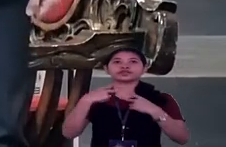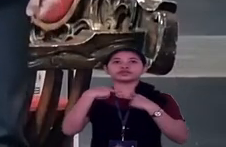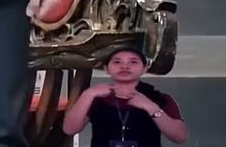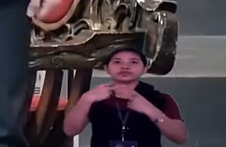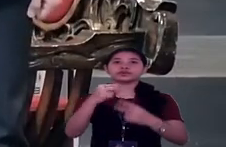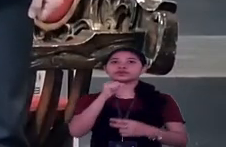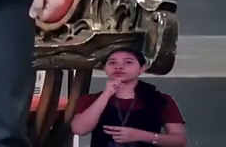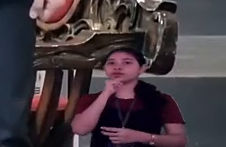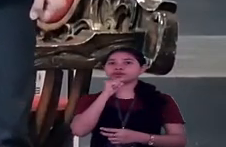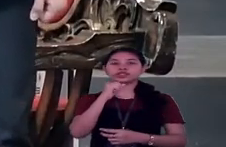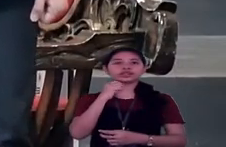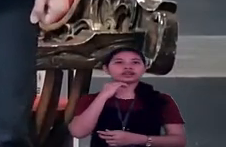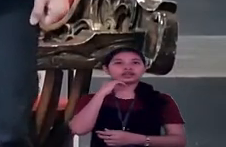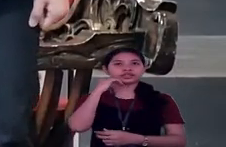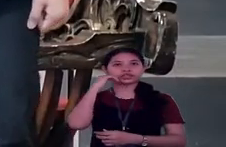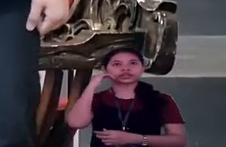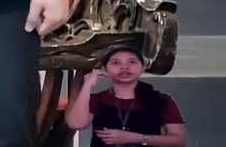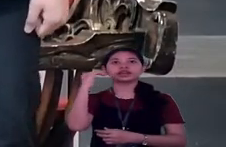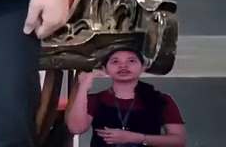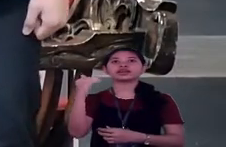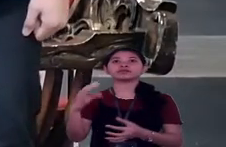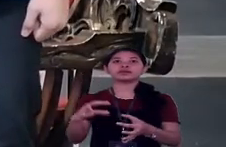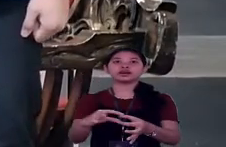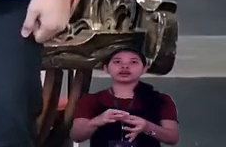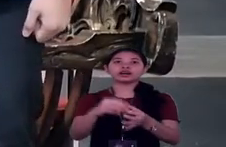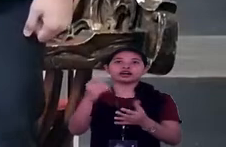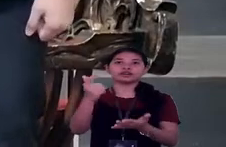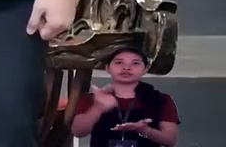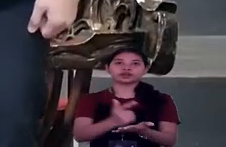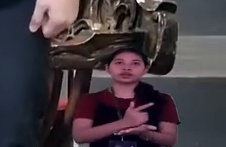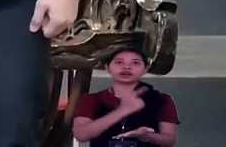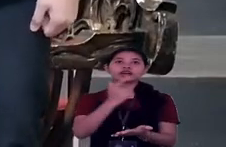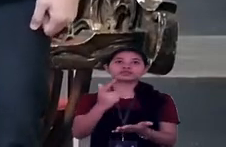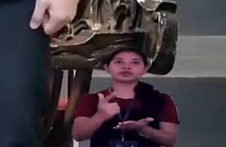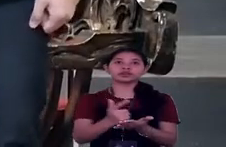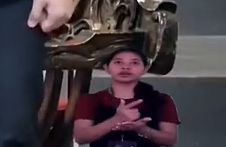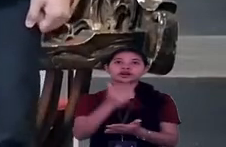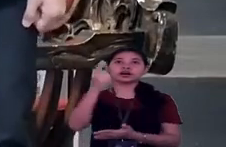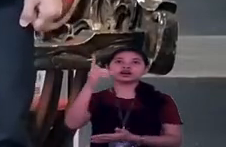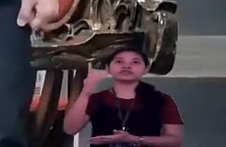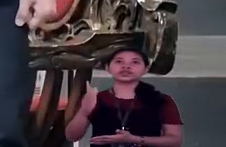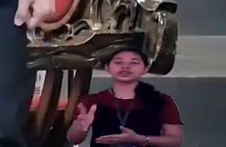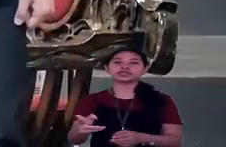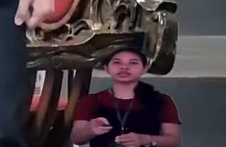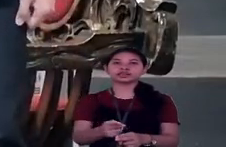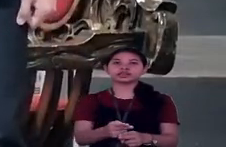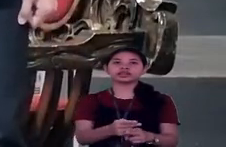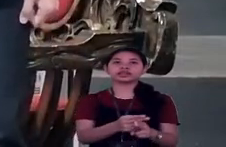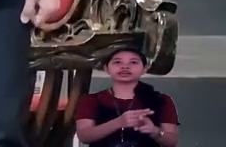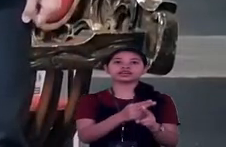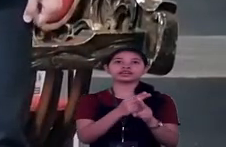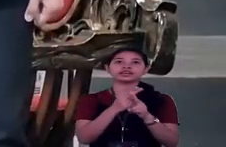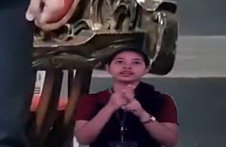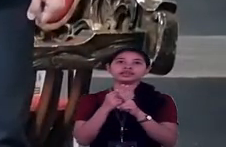world. Lift your voice unashamed of the gospel of His